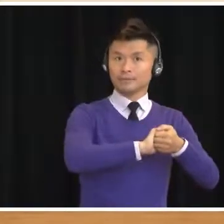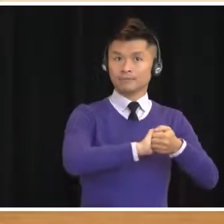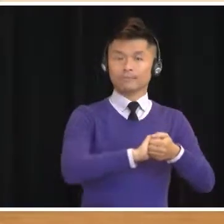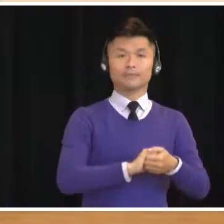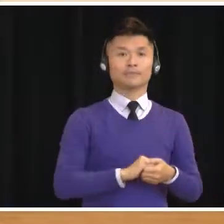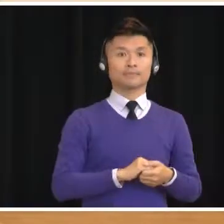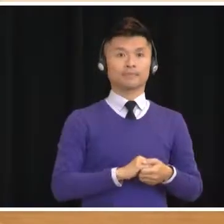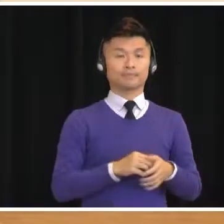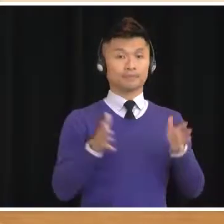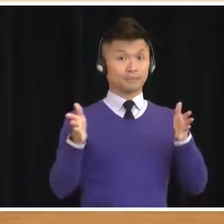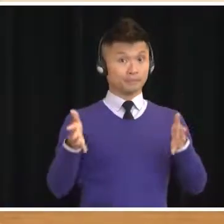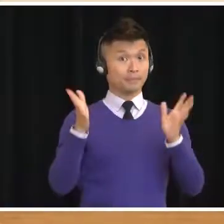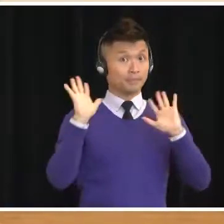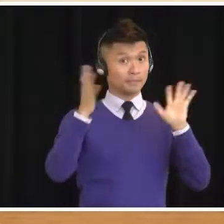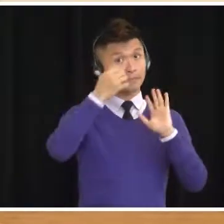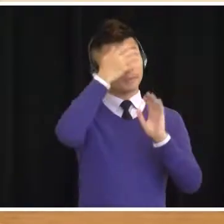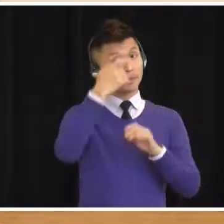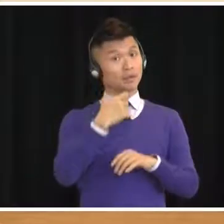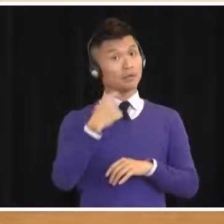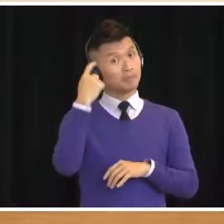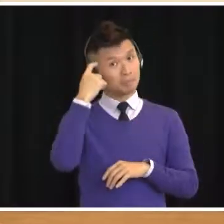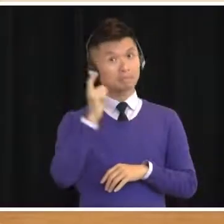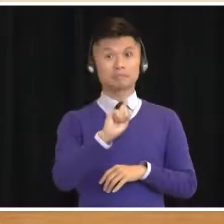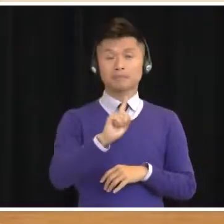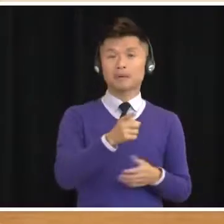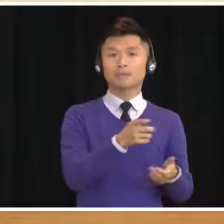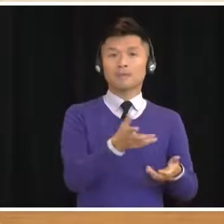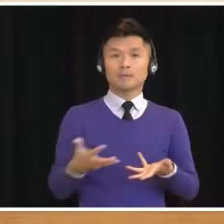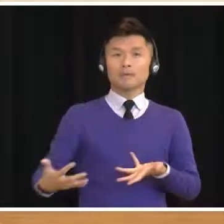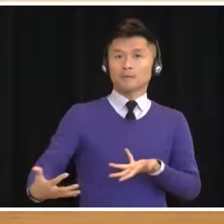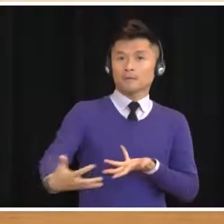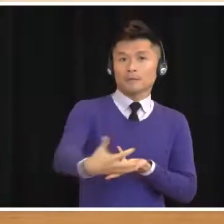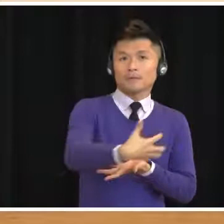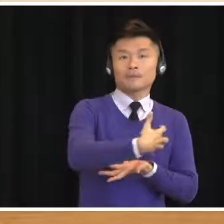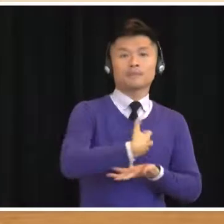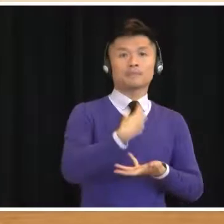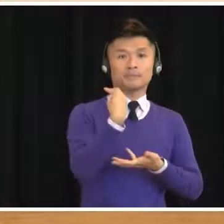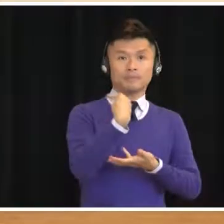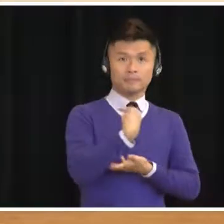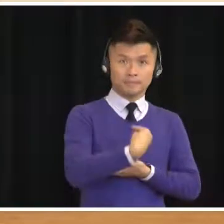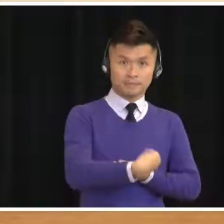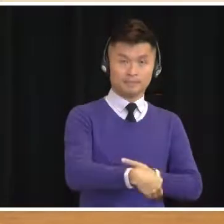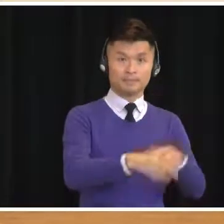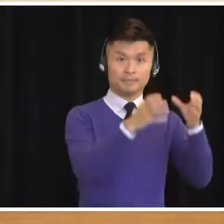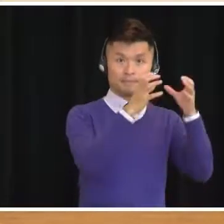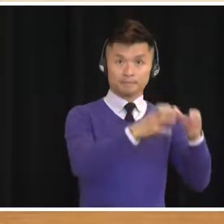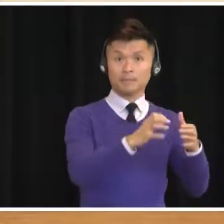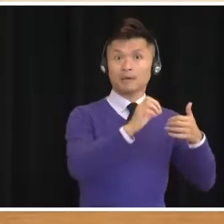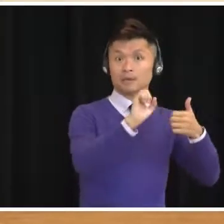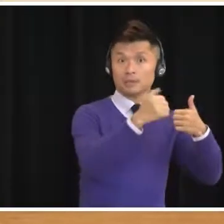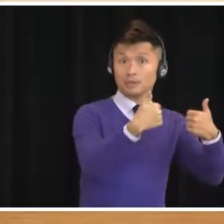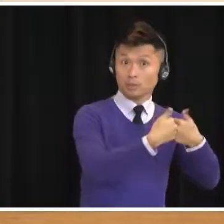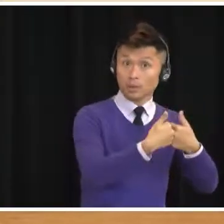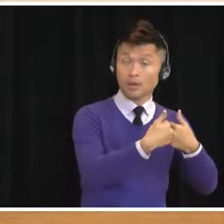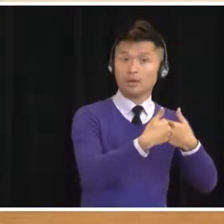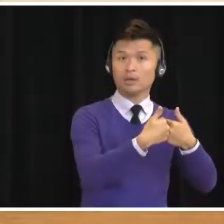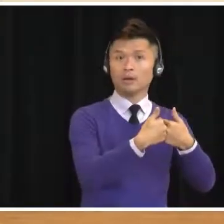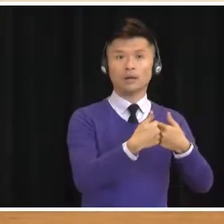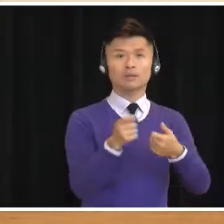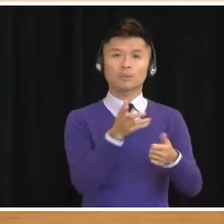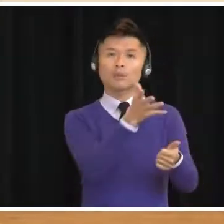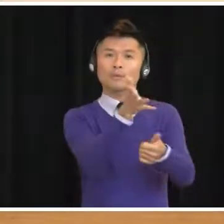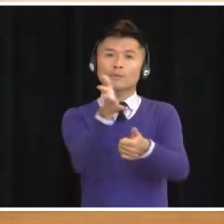councils. But clearly they're not going to work unless there is a mindset that is respectful of